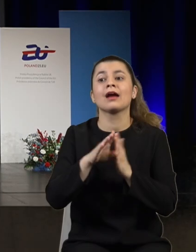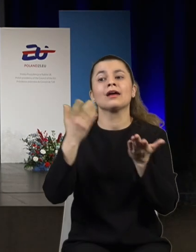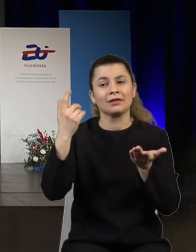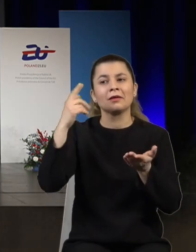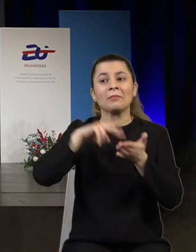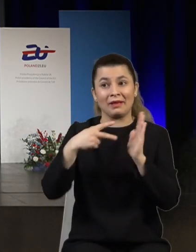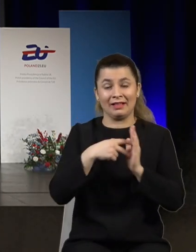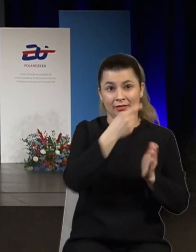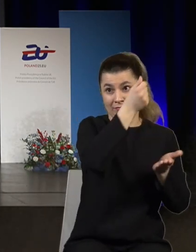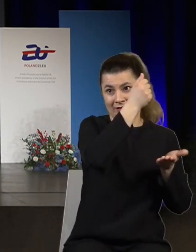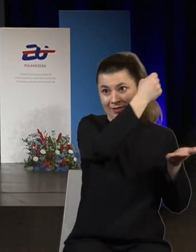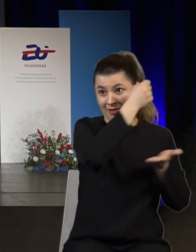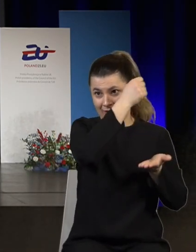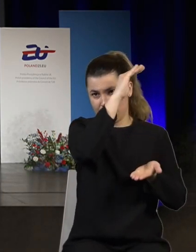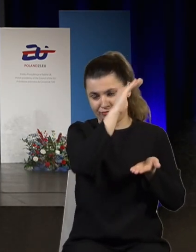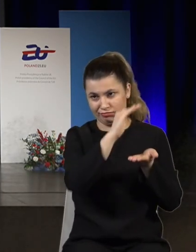Well,